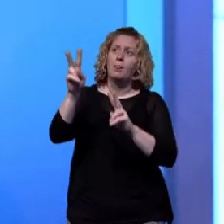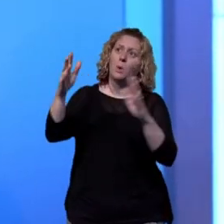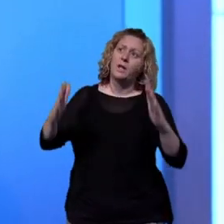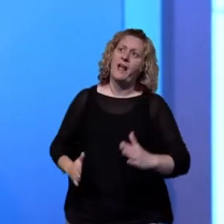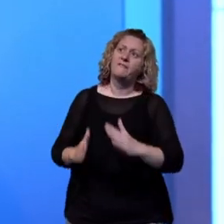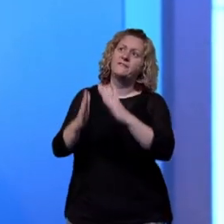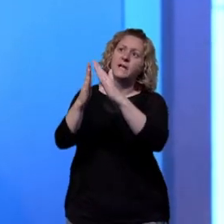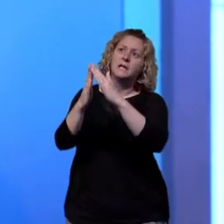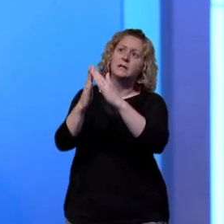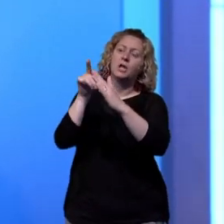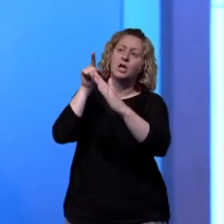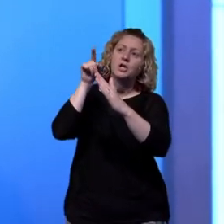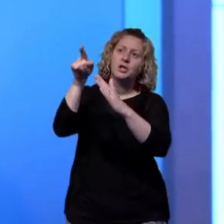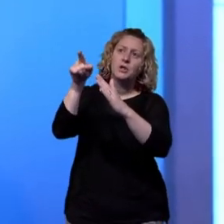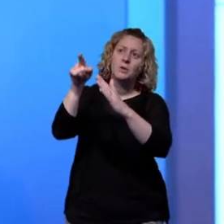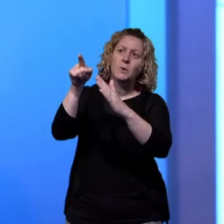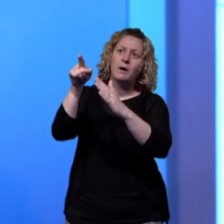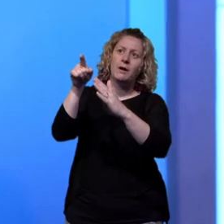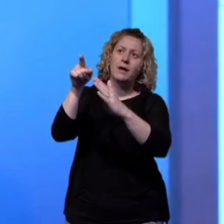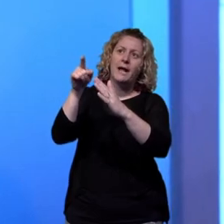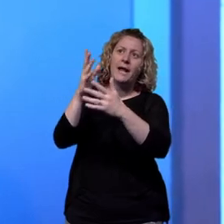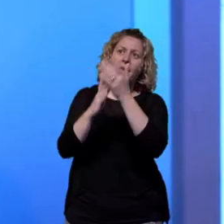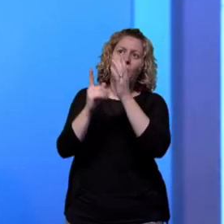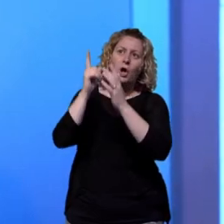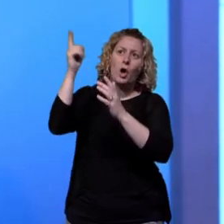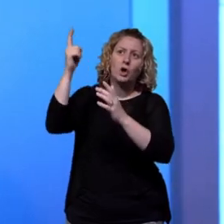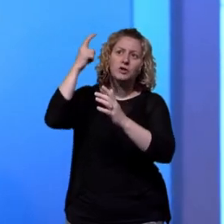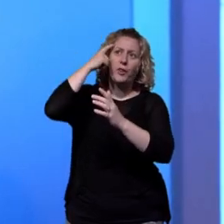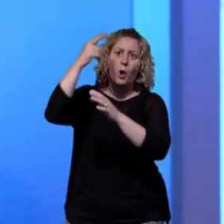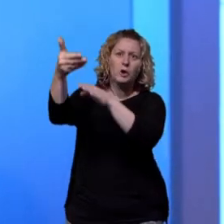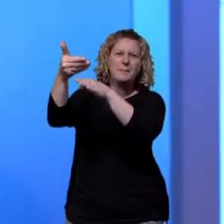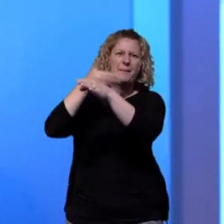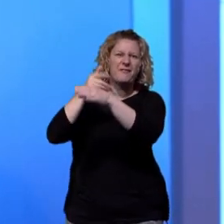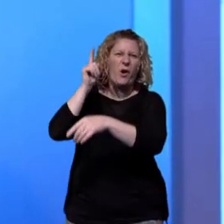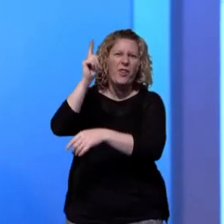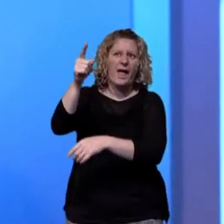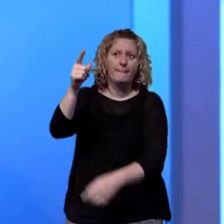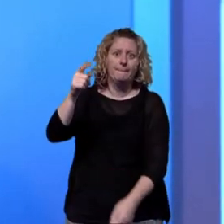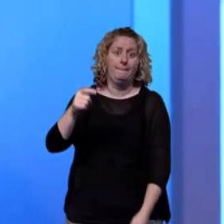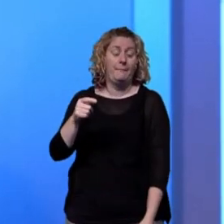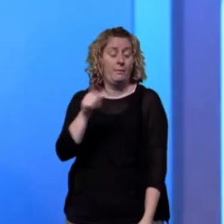been in God's mind longer than them. And that's why you're here today.